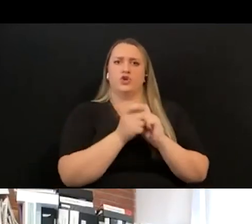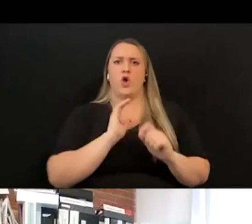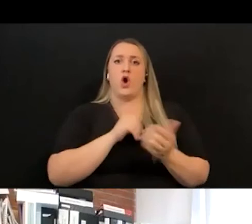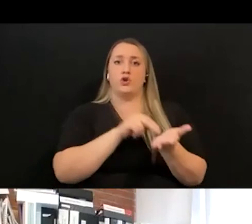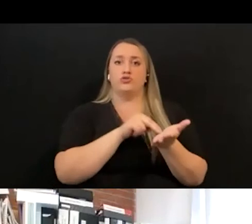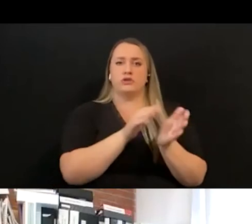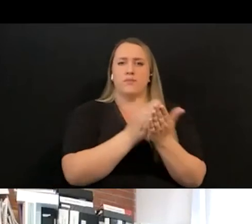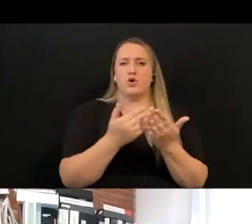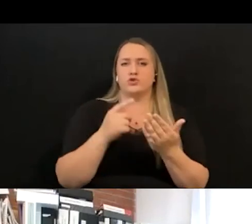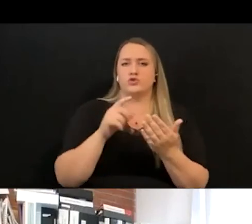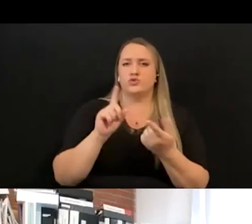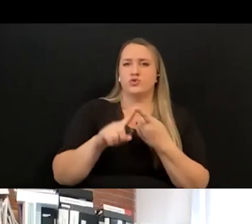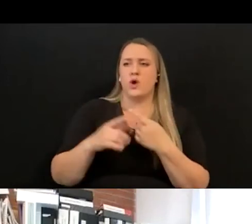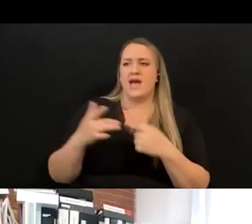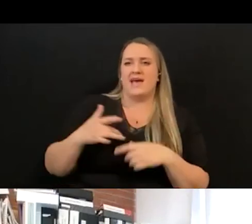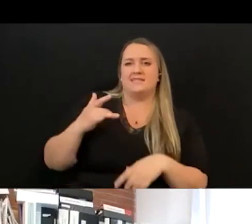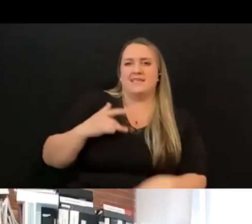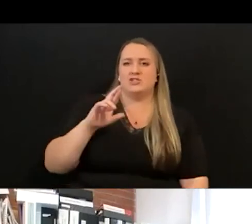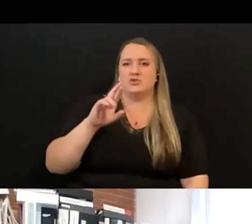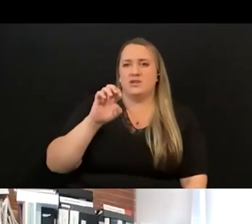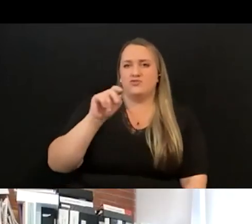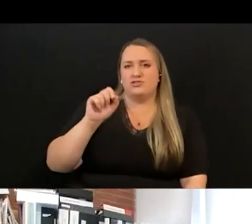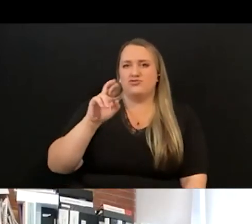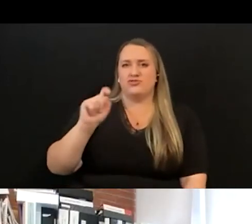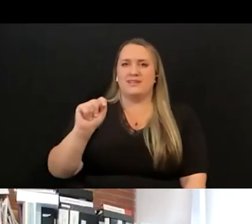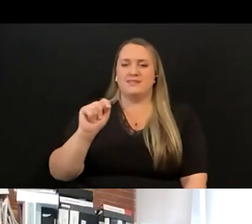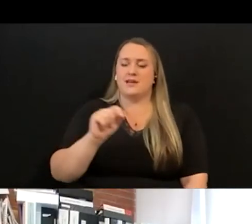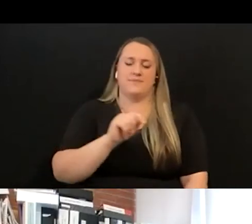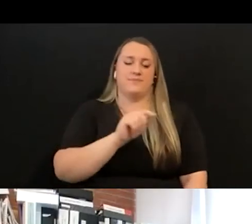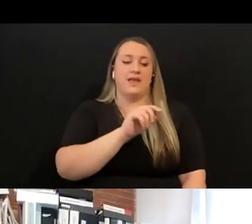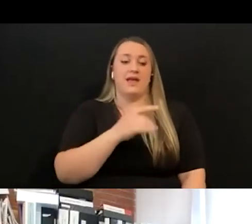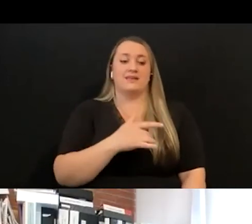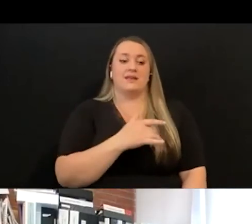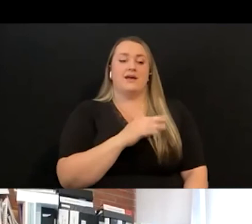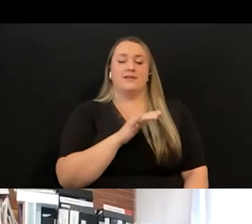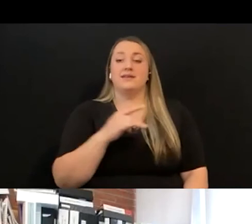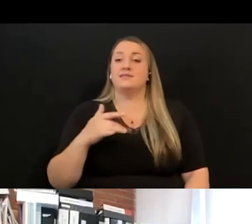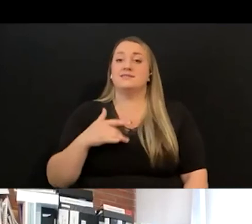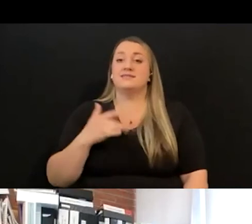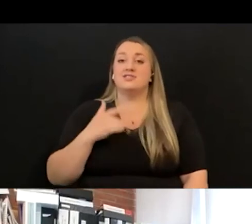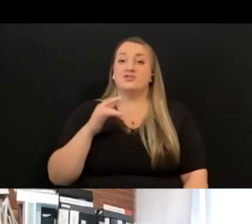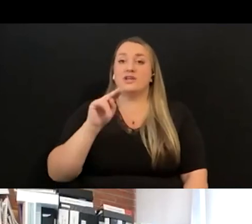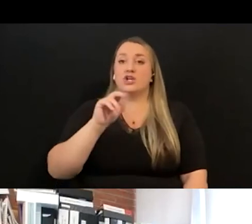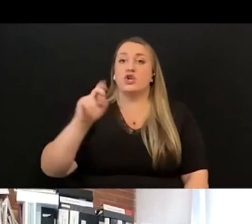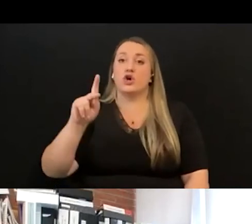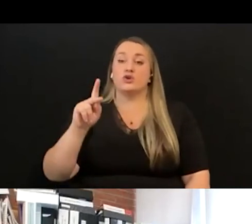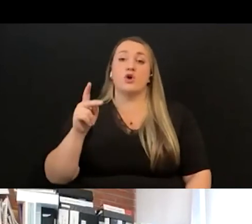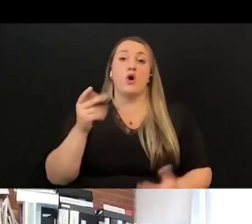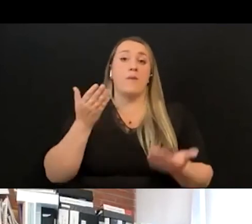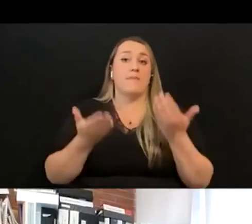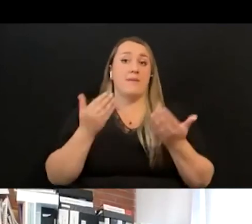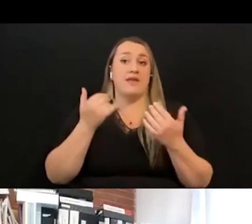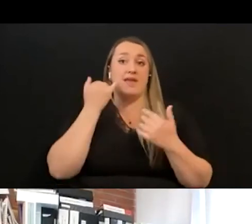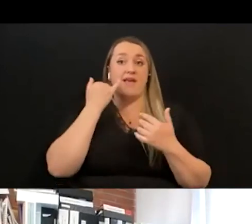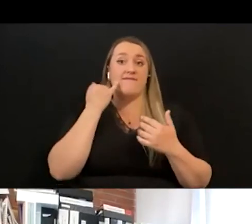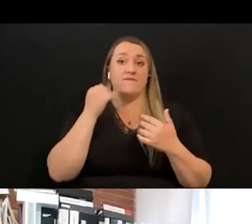sensory retreat / nursing nook. So for our audiences who may be on the spectrum, who need a little space